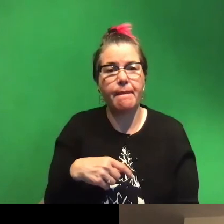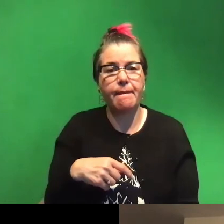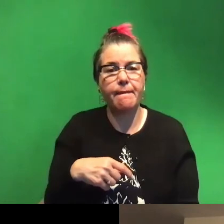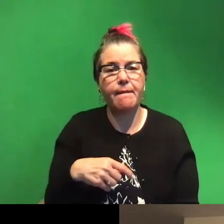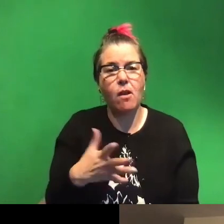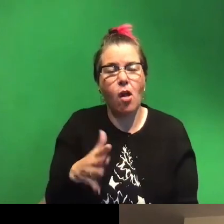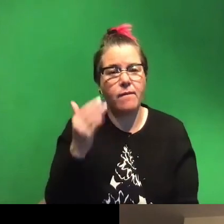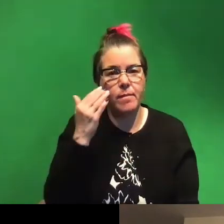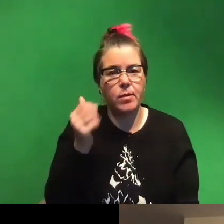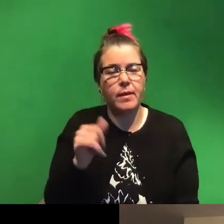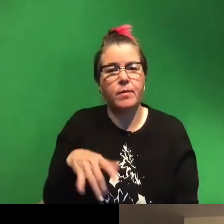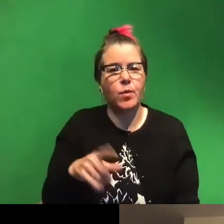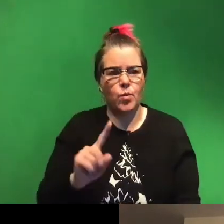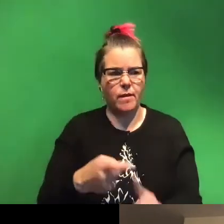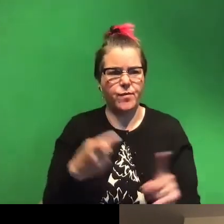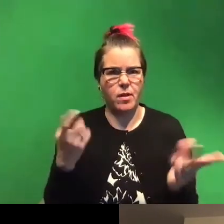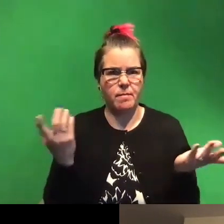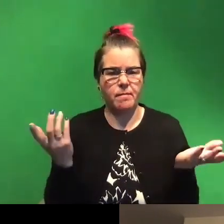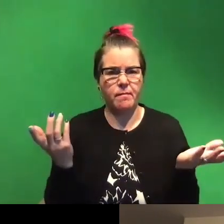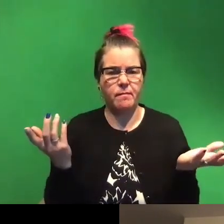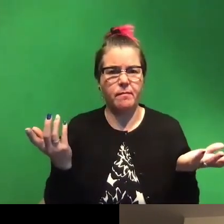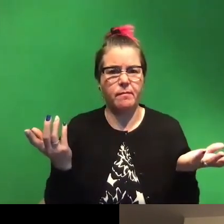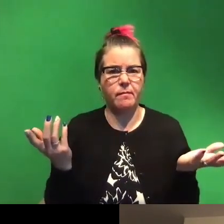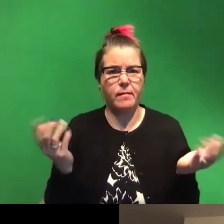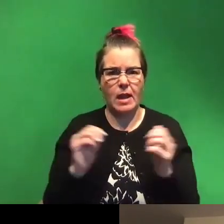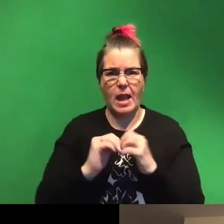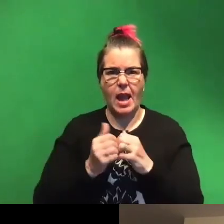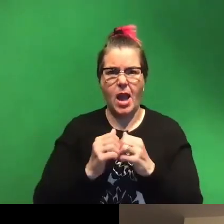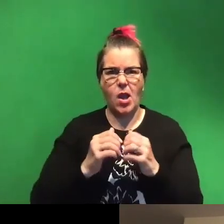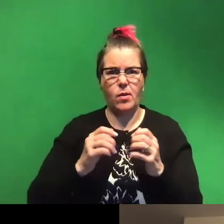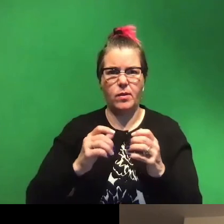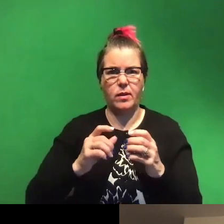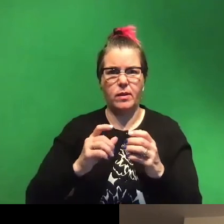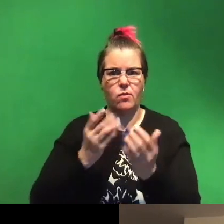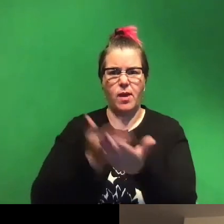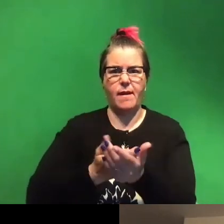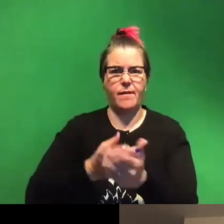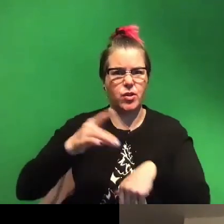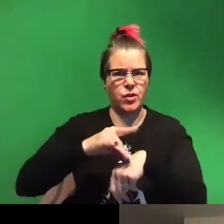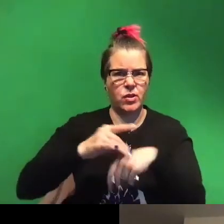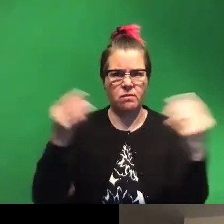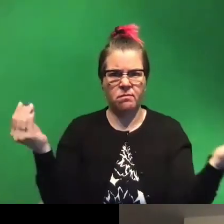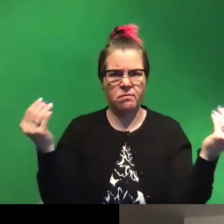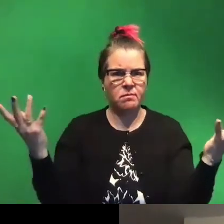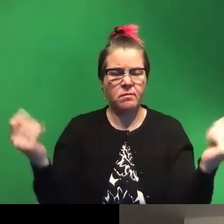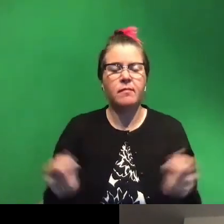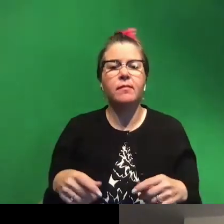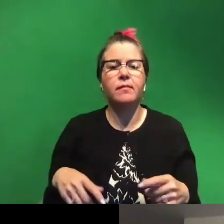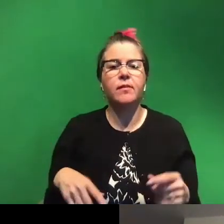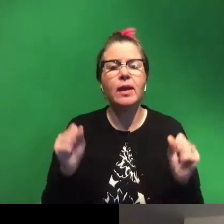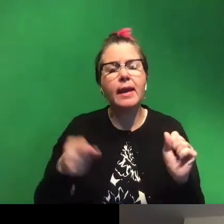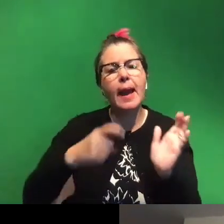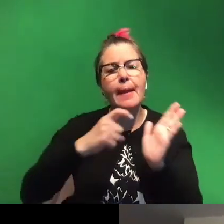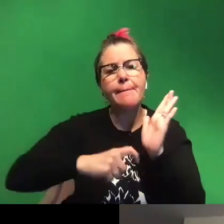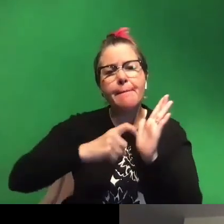Where does it come from? Like, how did it go to Earth? Like, you can mine it. Yes, you